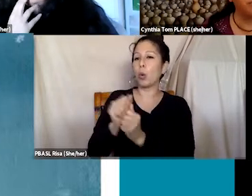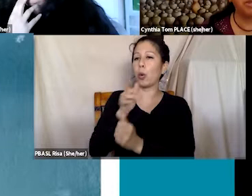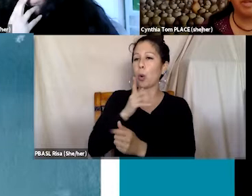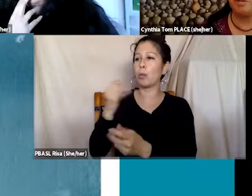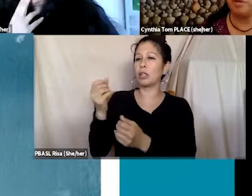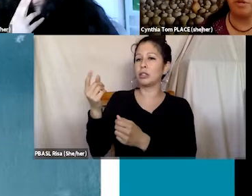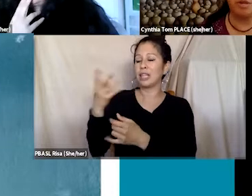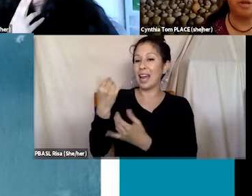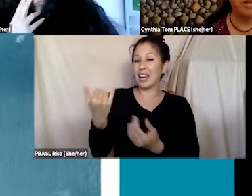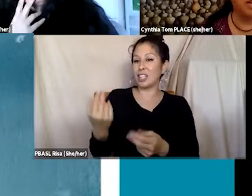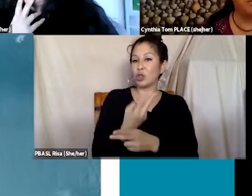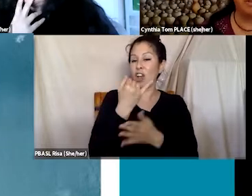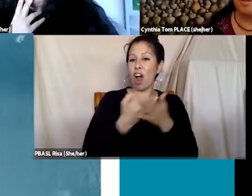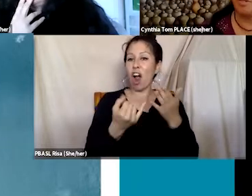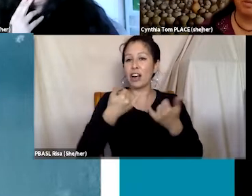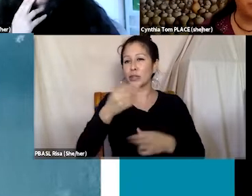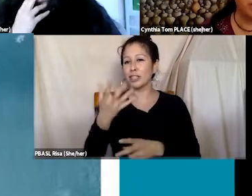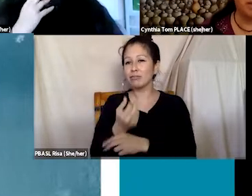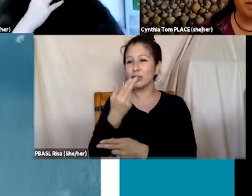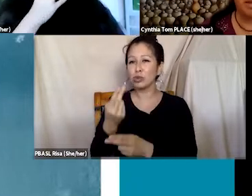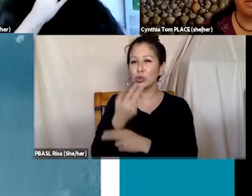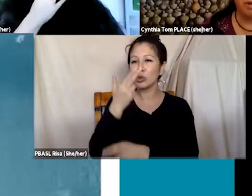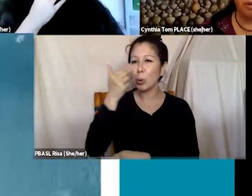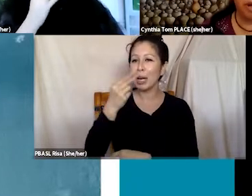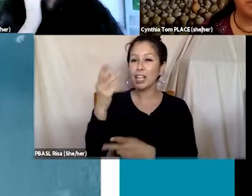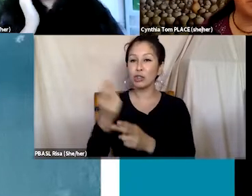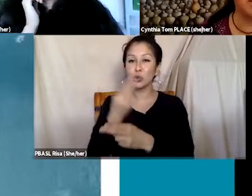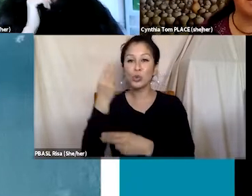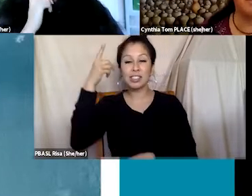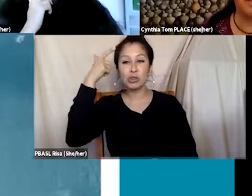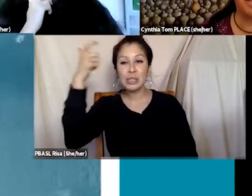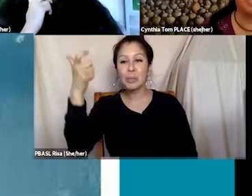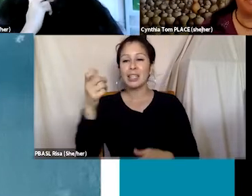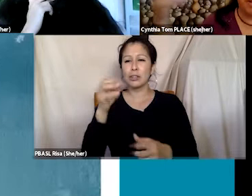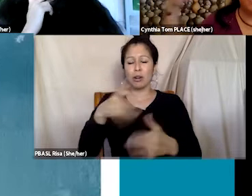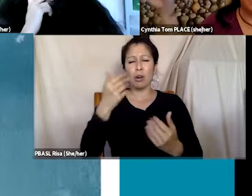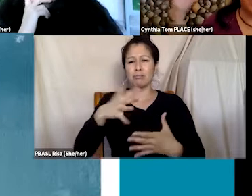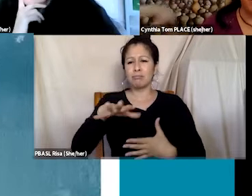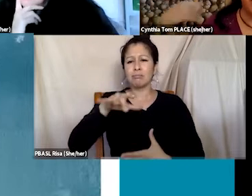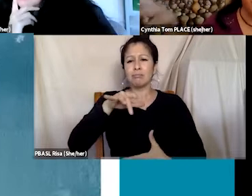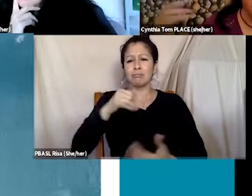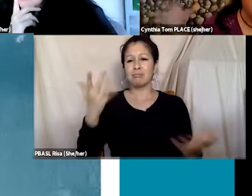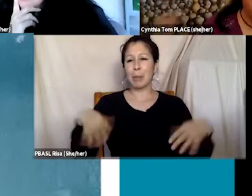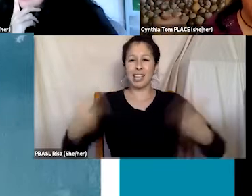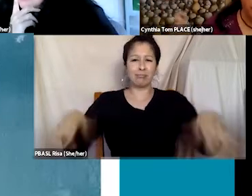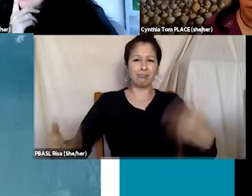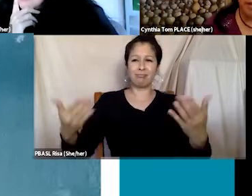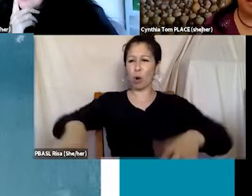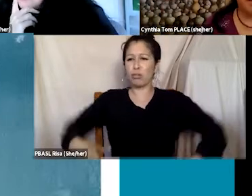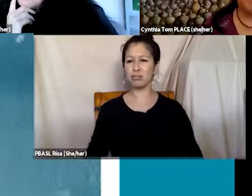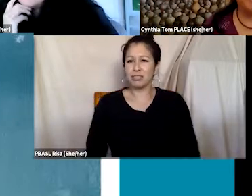art, and we're trying to use humor, and we're using dreaming. So just take a deep breath in, maybe even shake your hands out a little